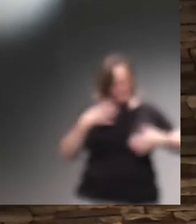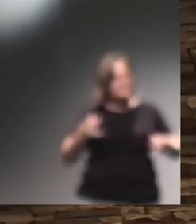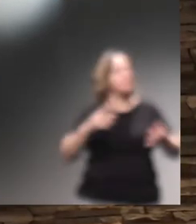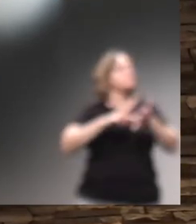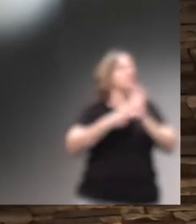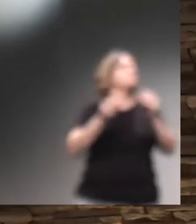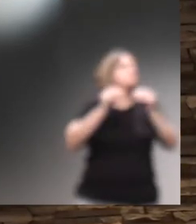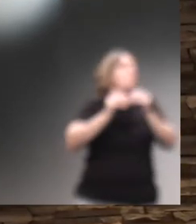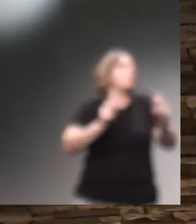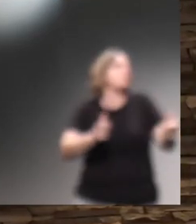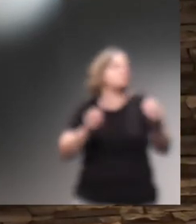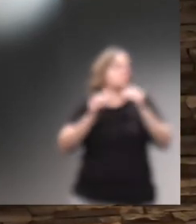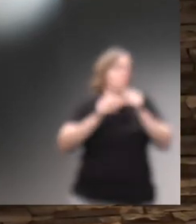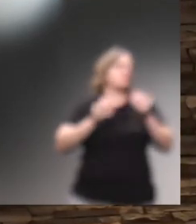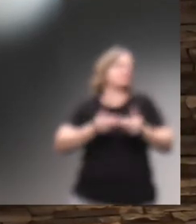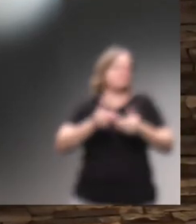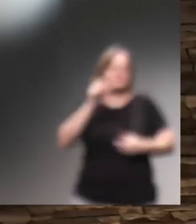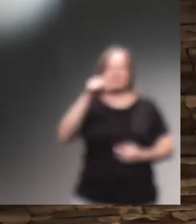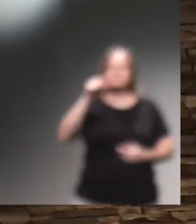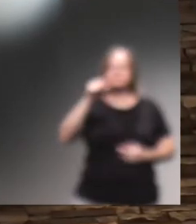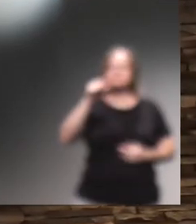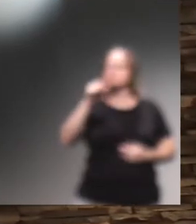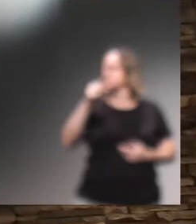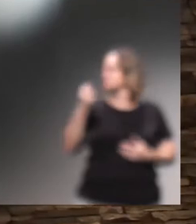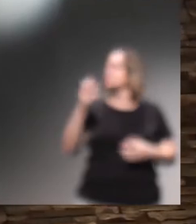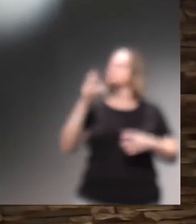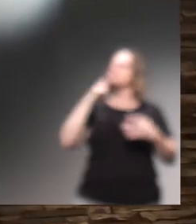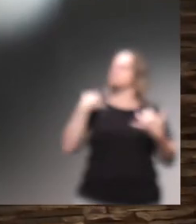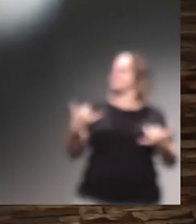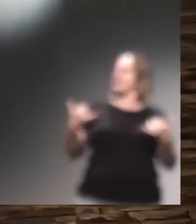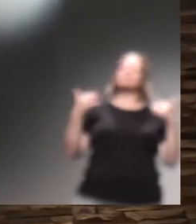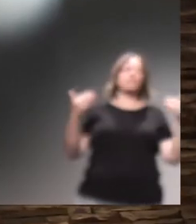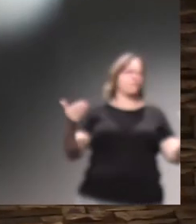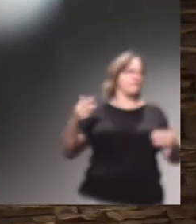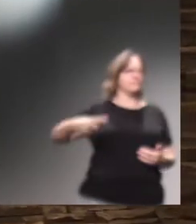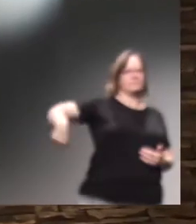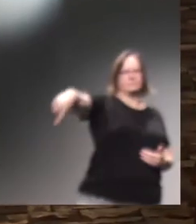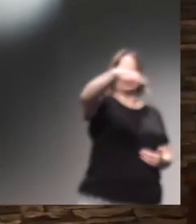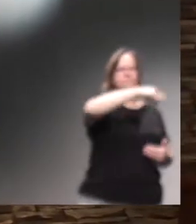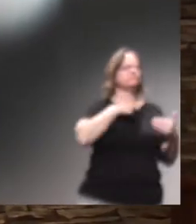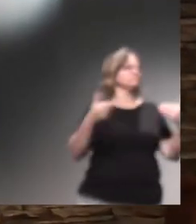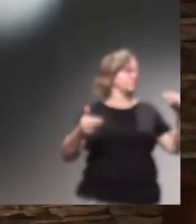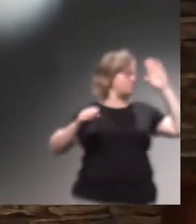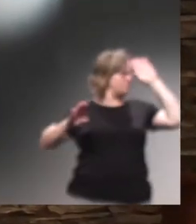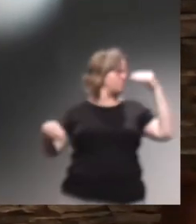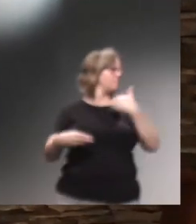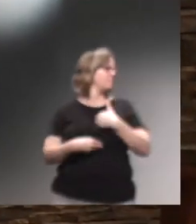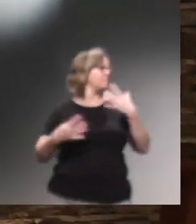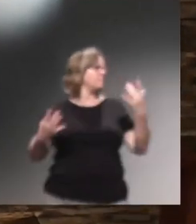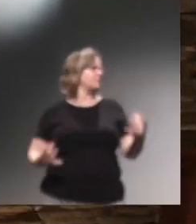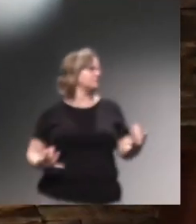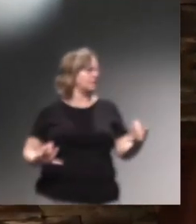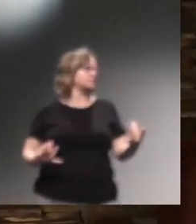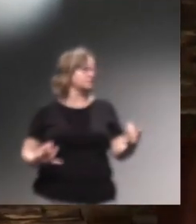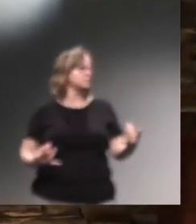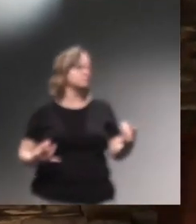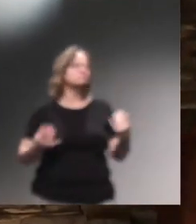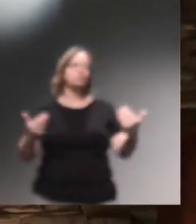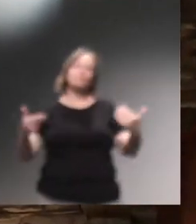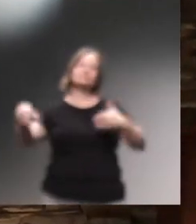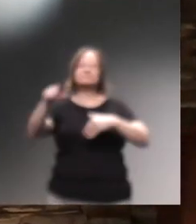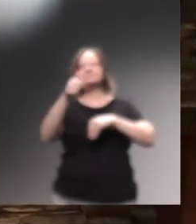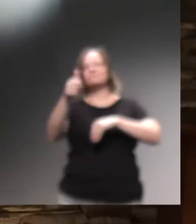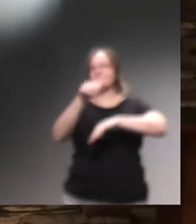now. If you would just go ahead and prepare, get comfortable for a time of meditation.